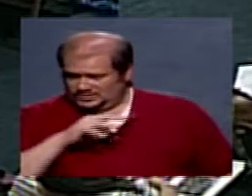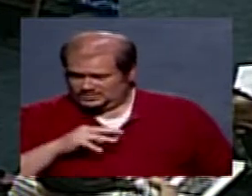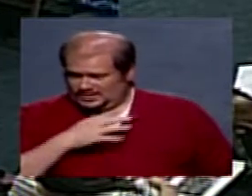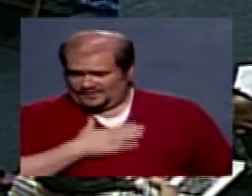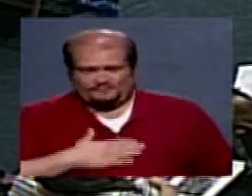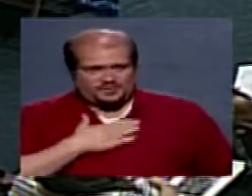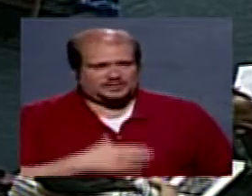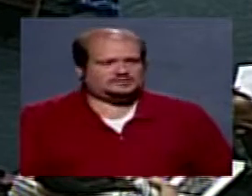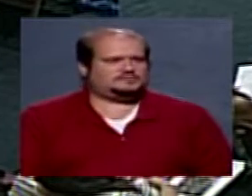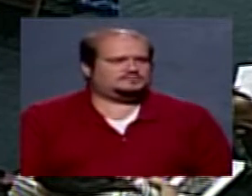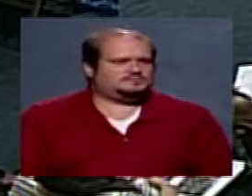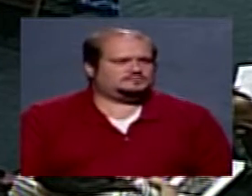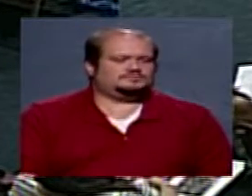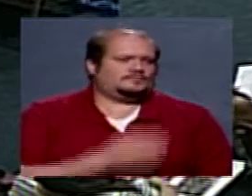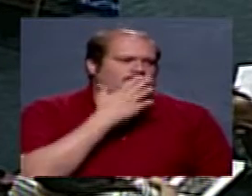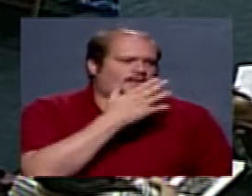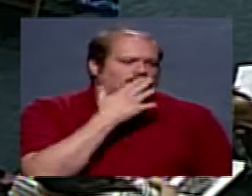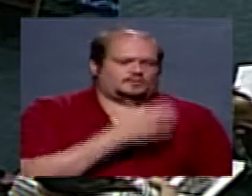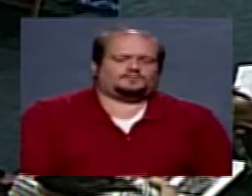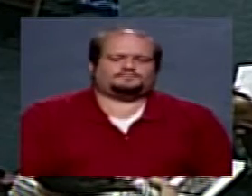please? Thank you.